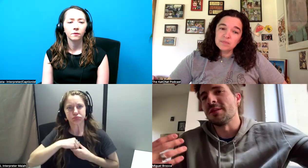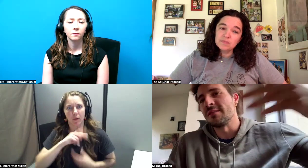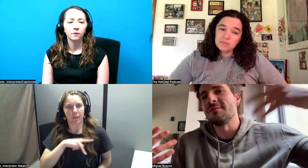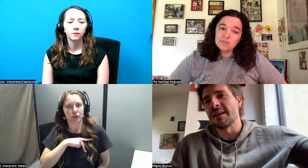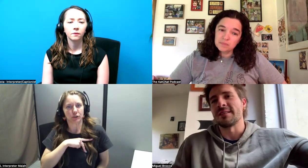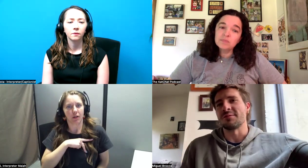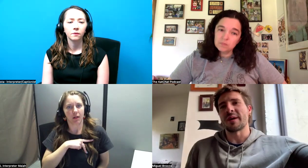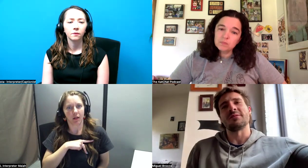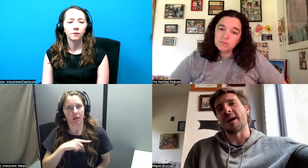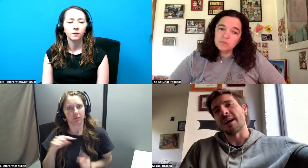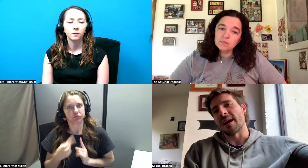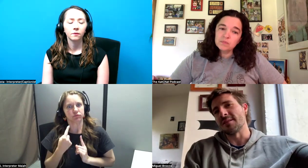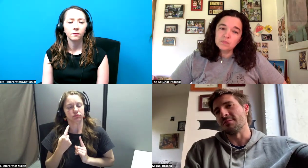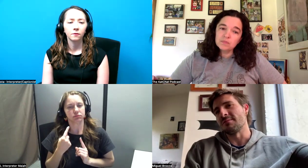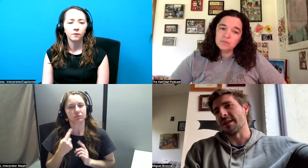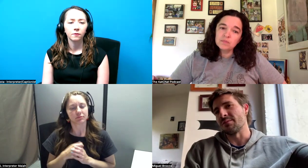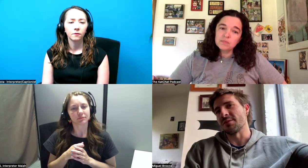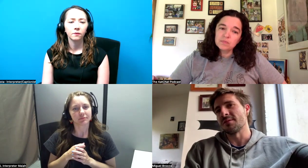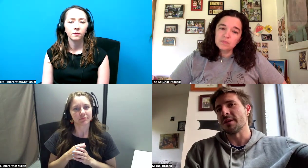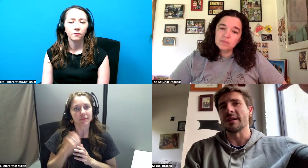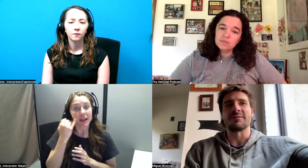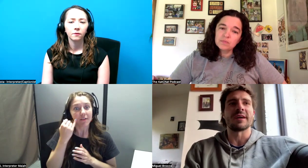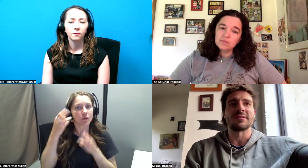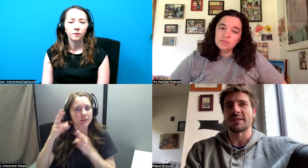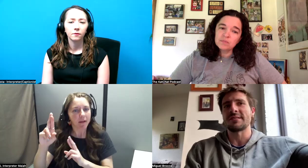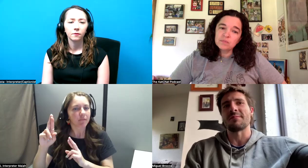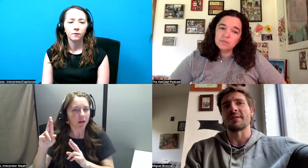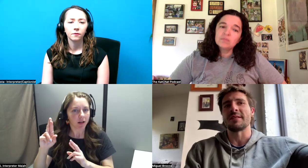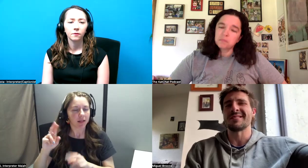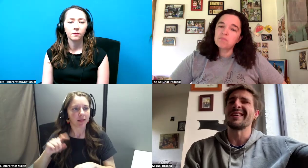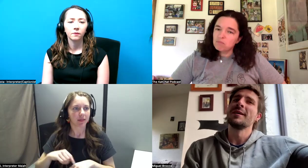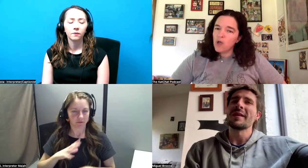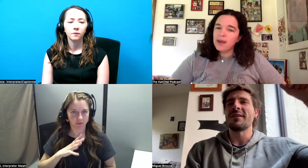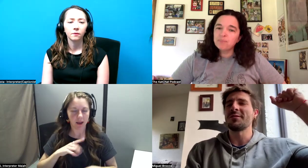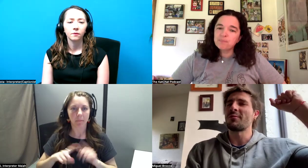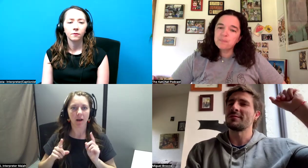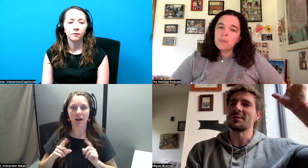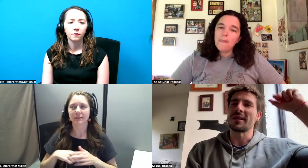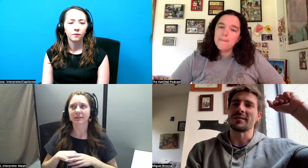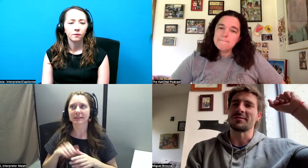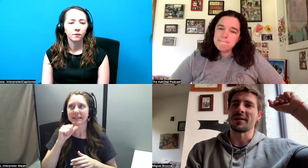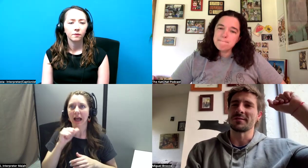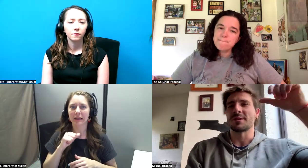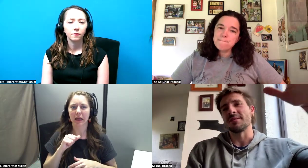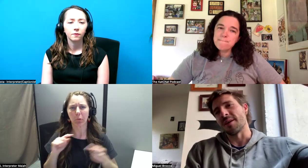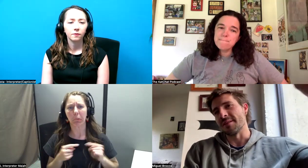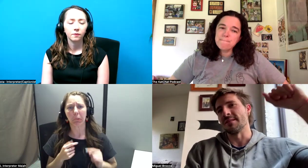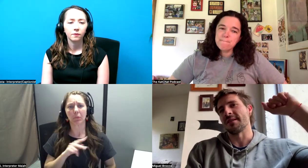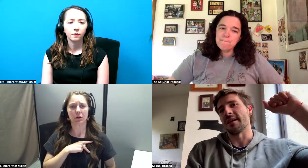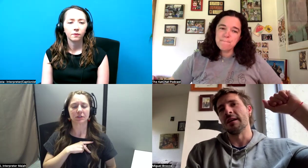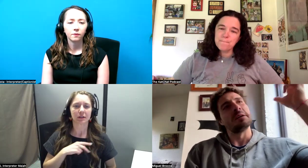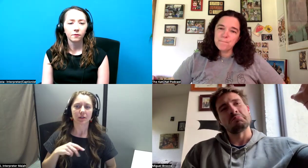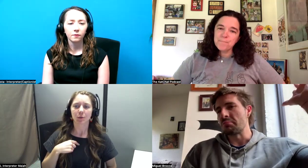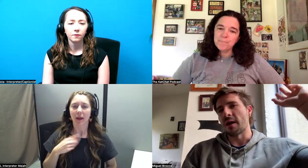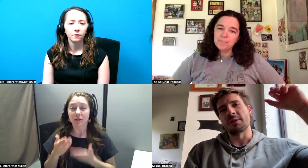as nobody's like disrespectful, I don't take it personal. Meaning, if I suggest something and they say, "Oh, you know what? We're not going to try this. We're going to try this